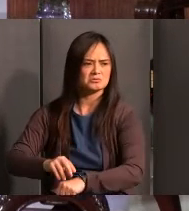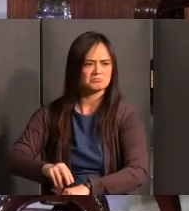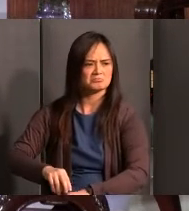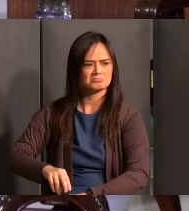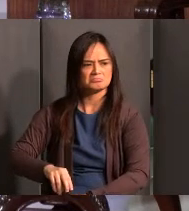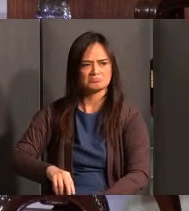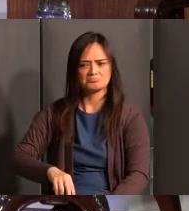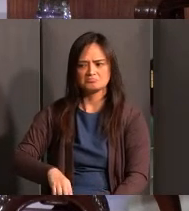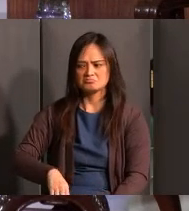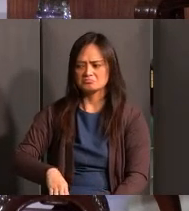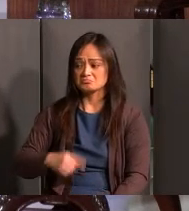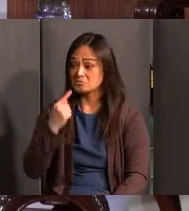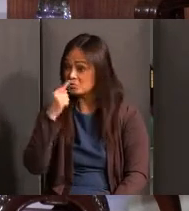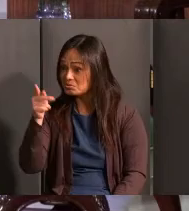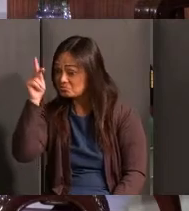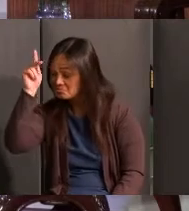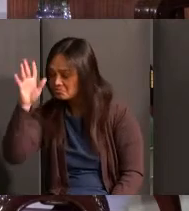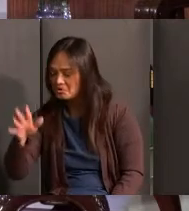Are you listening?